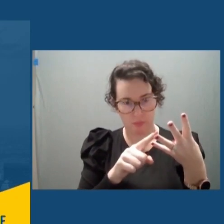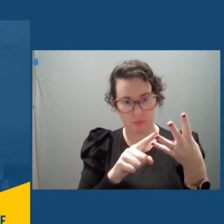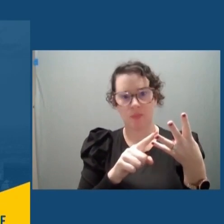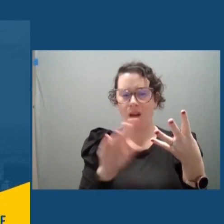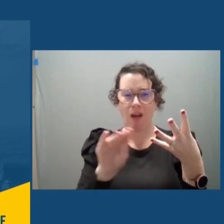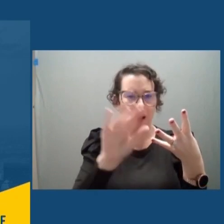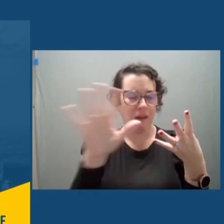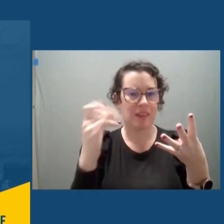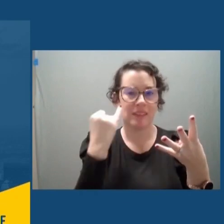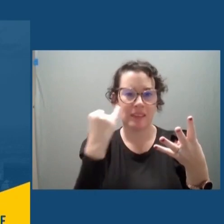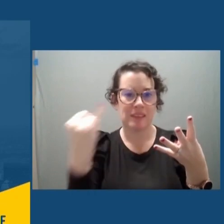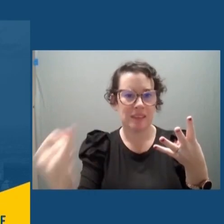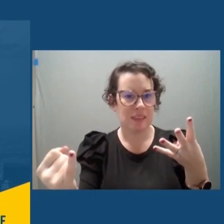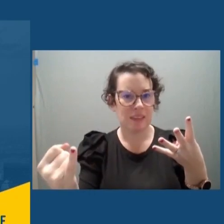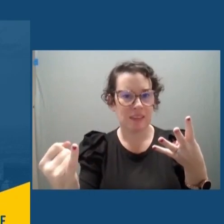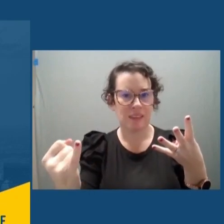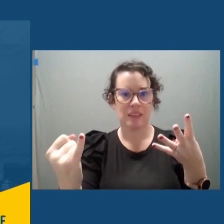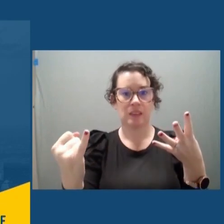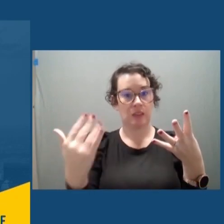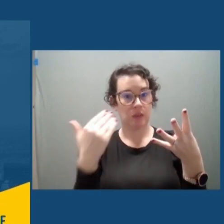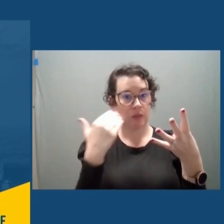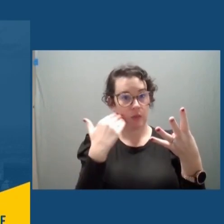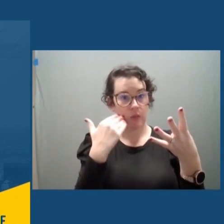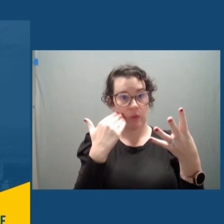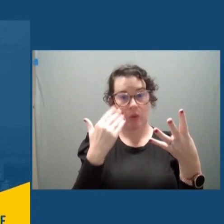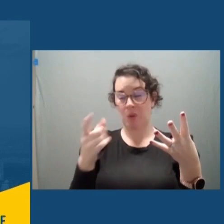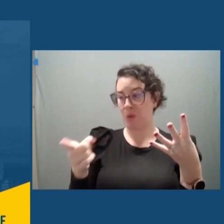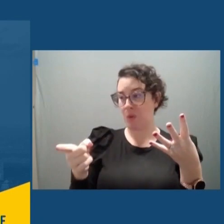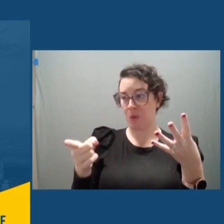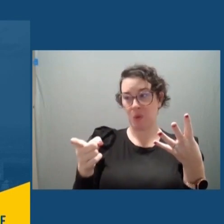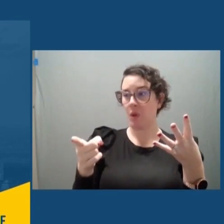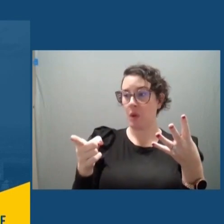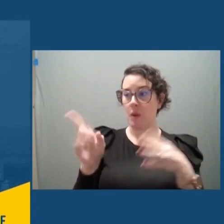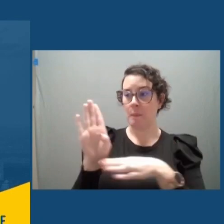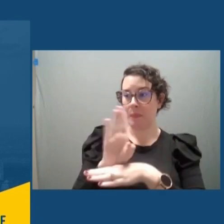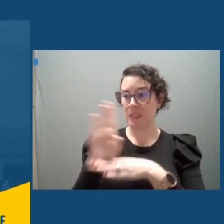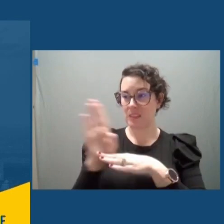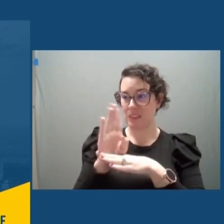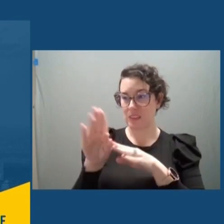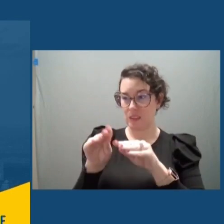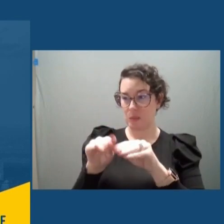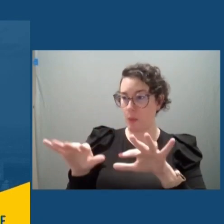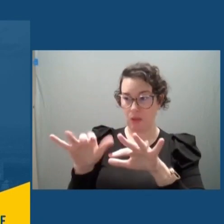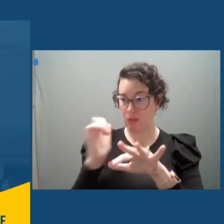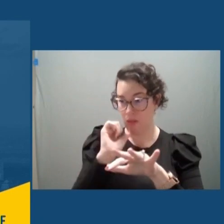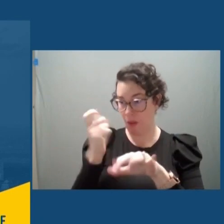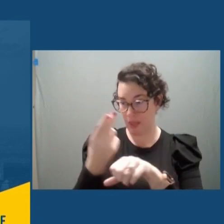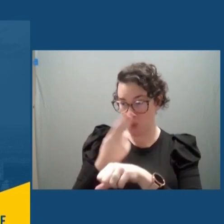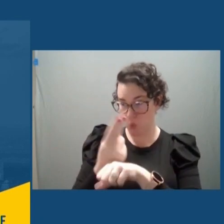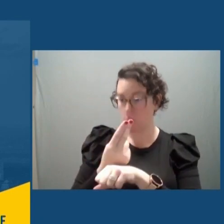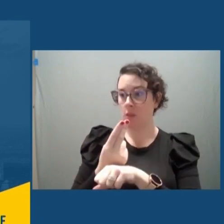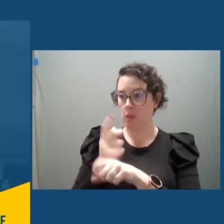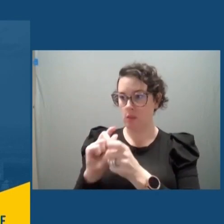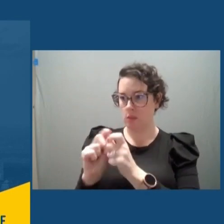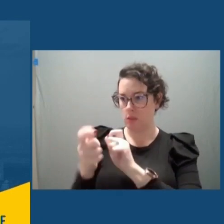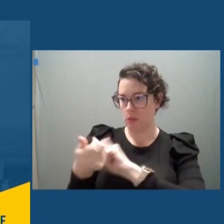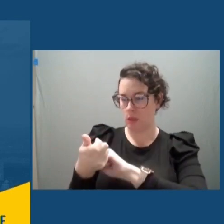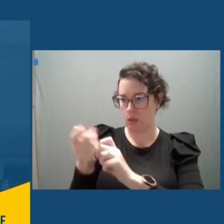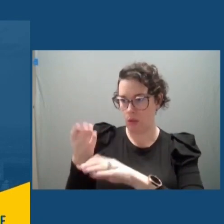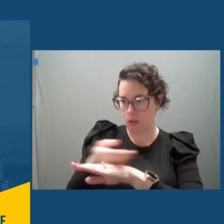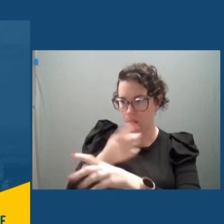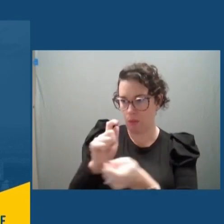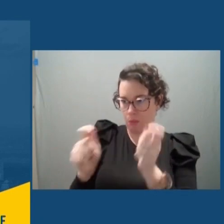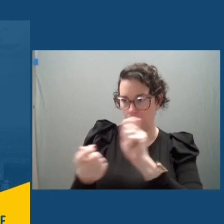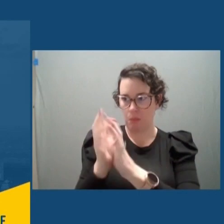ideas like the conversion of underutilized commercial property into homes. That can't be hard.